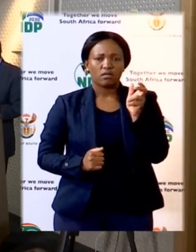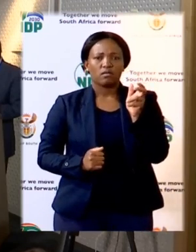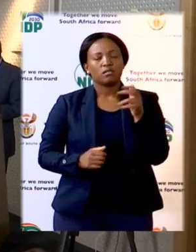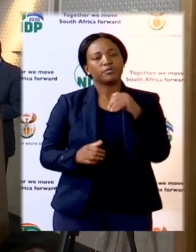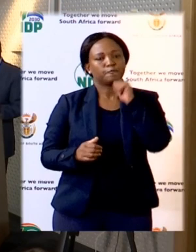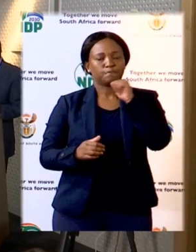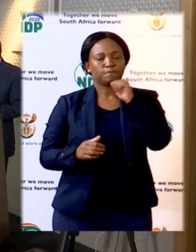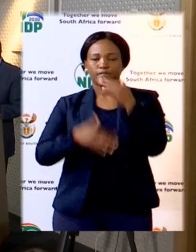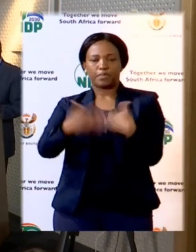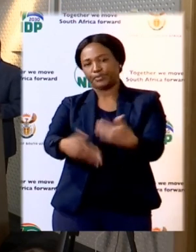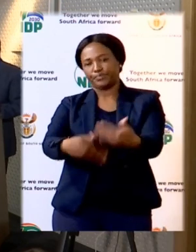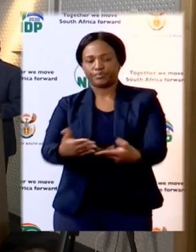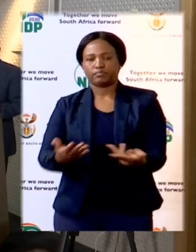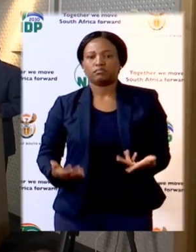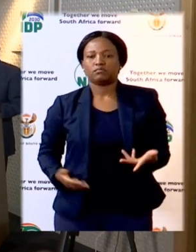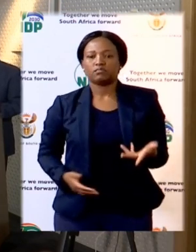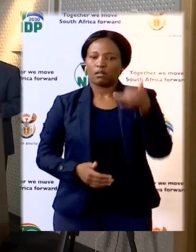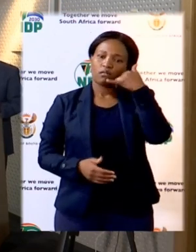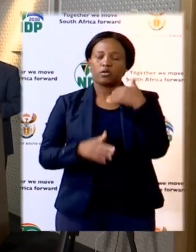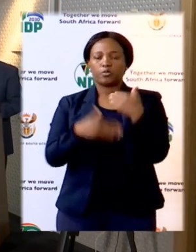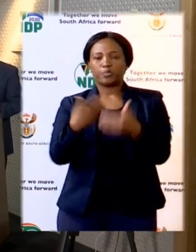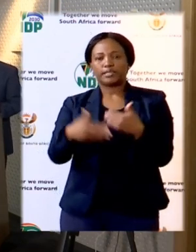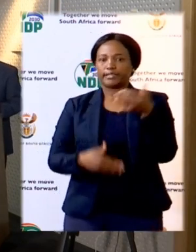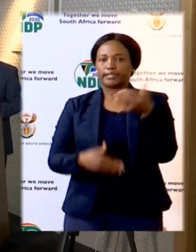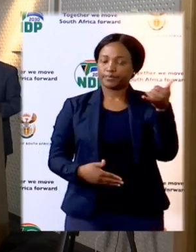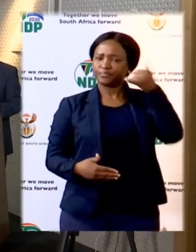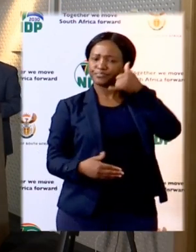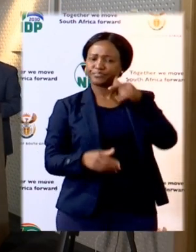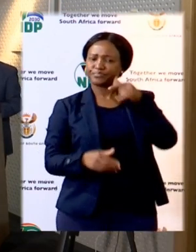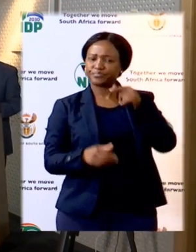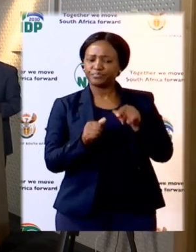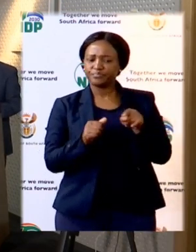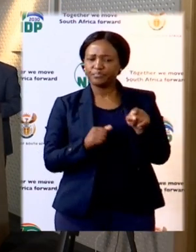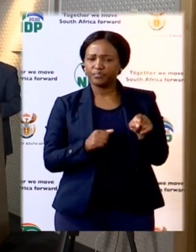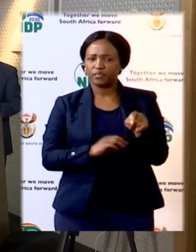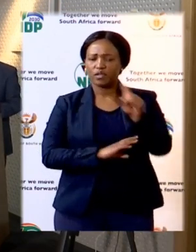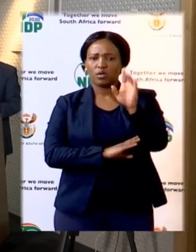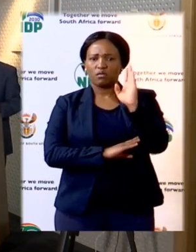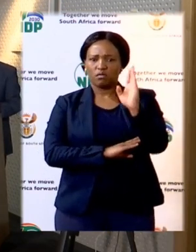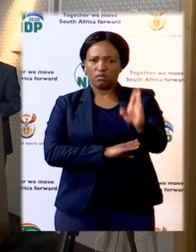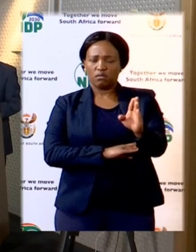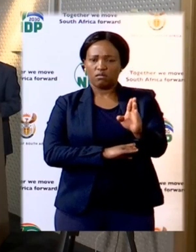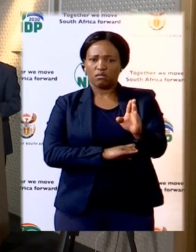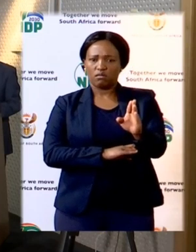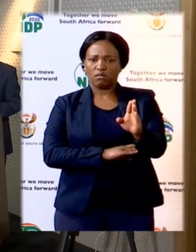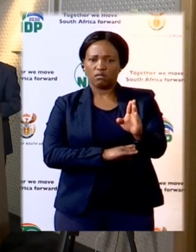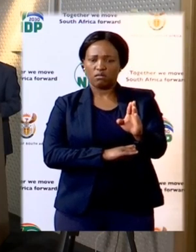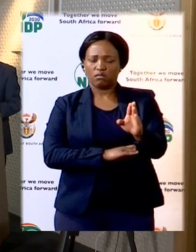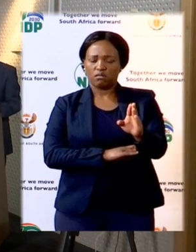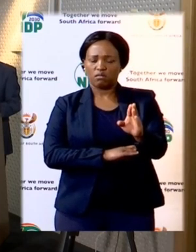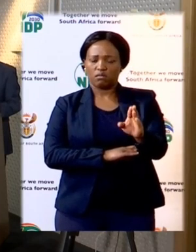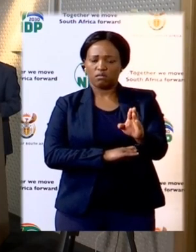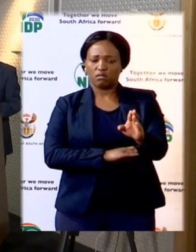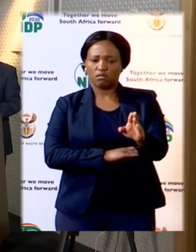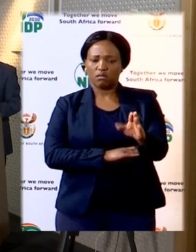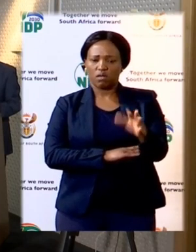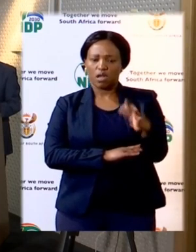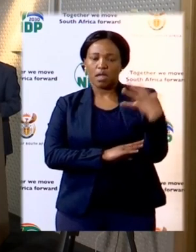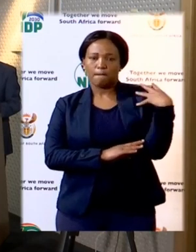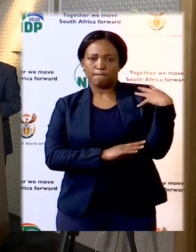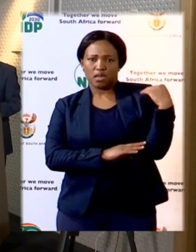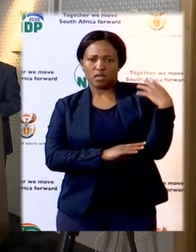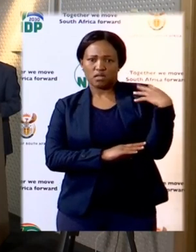I didn't even get that one. Okay. Let me proceed to the questions. First of all, a question to the Minister of Small Business around the Shores.